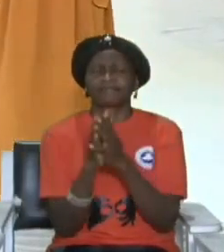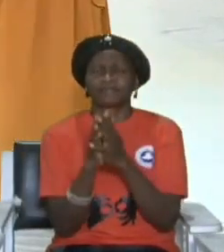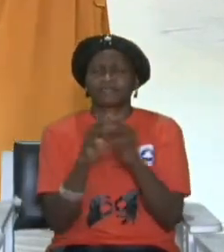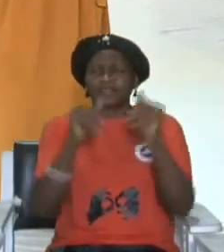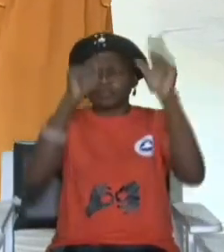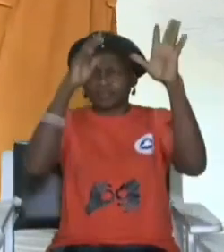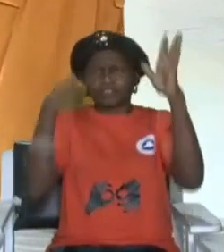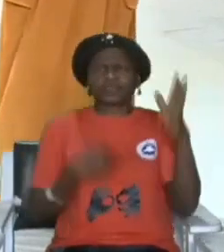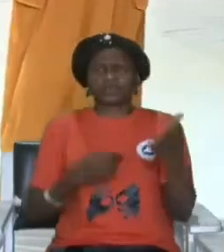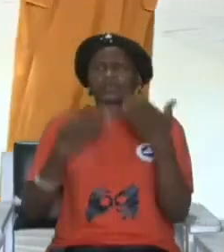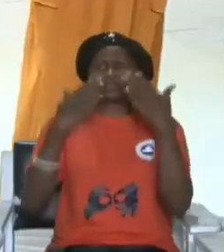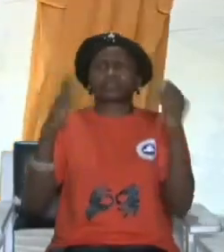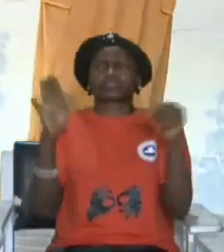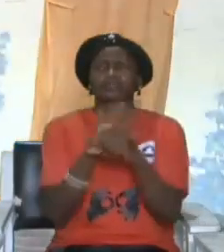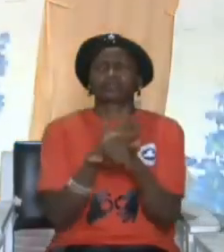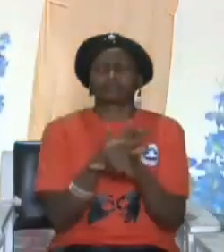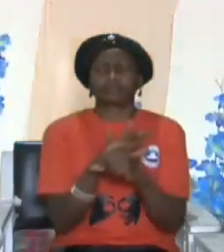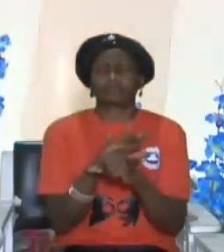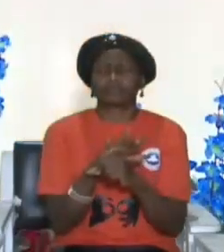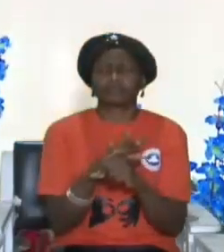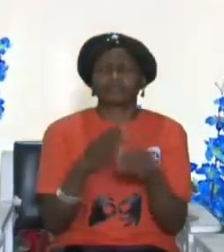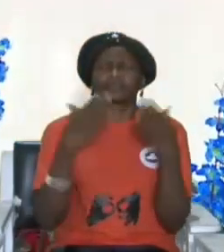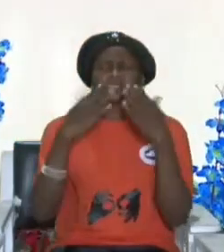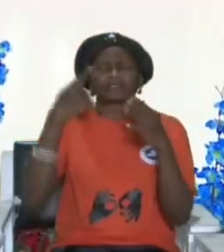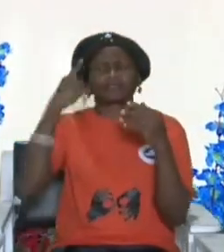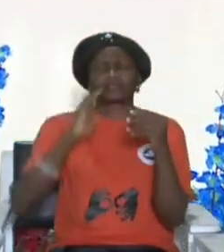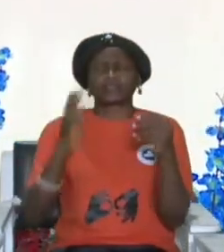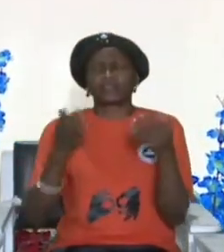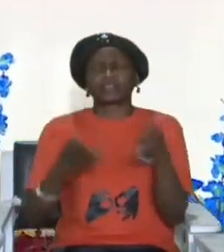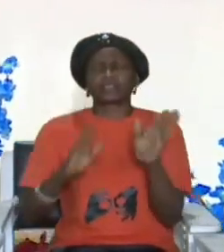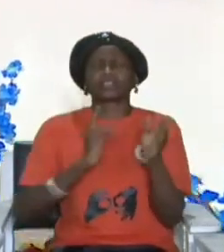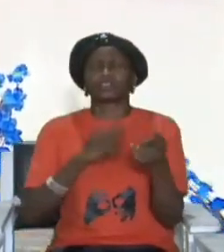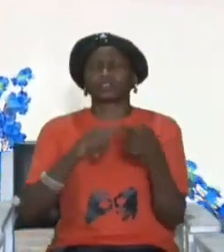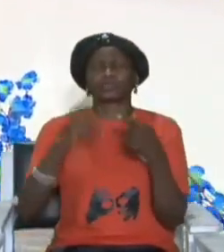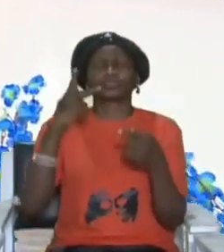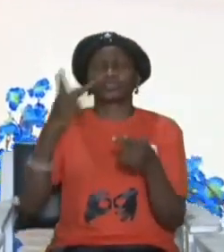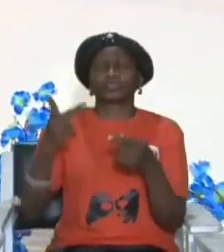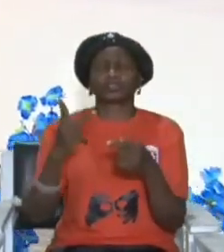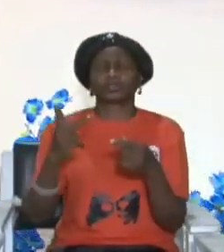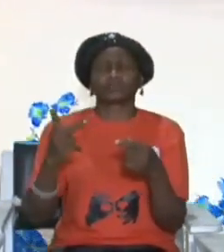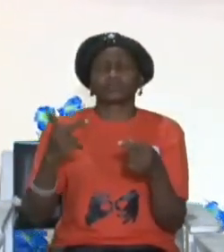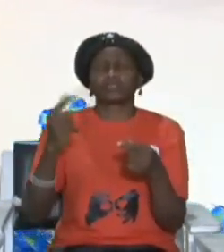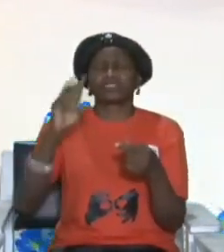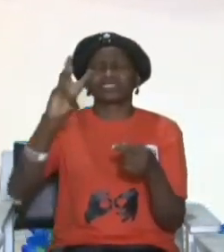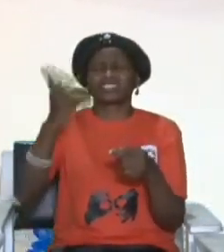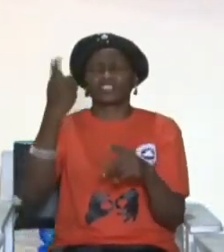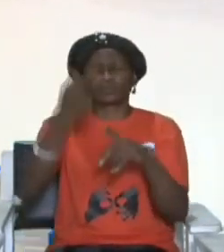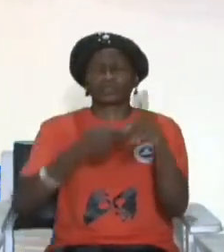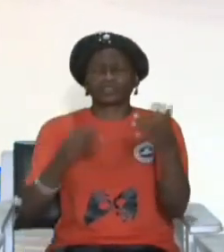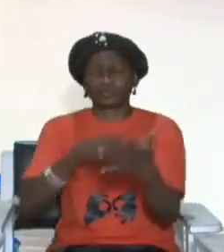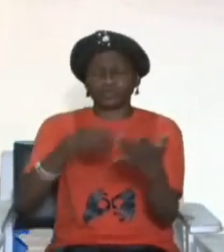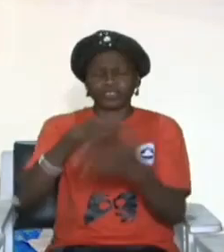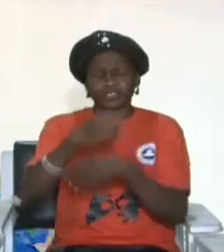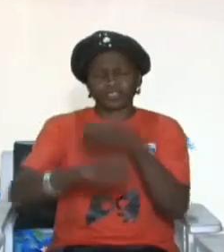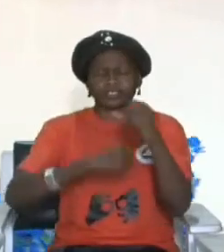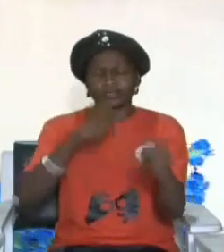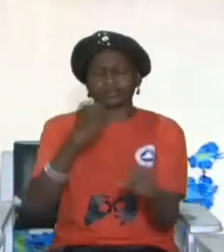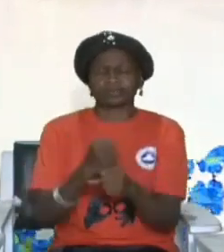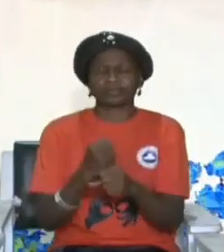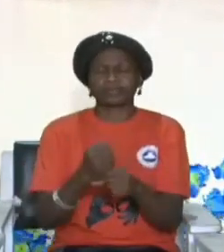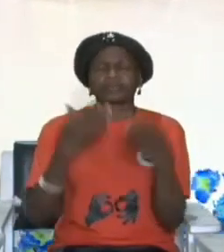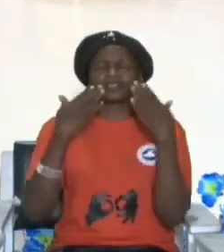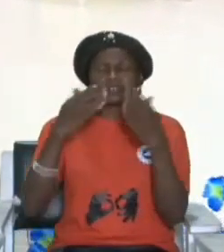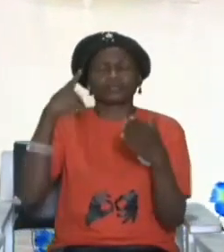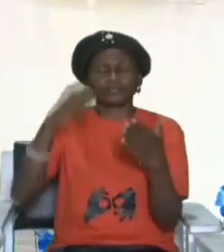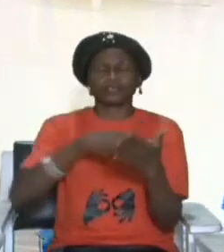Father, we are grateful. Thank you for allowing us to see the sixth month of this year. Thank